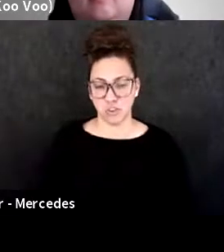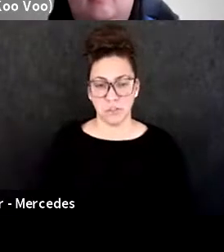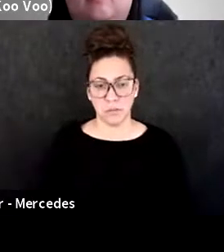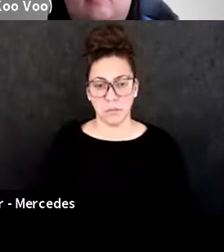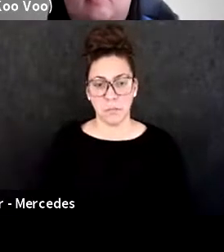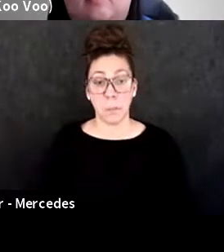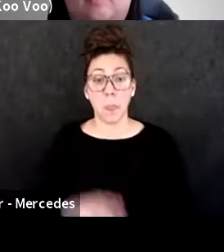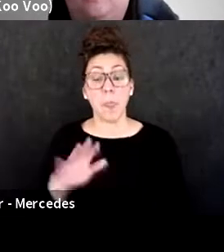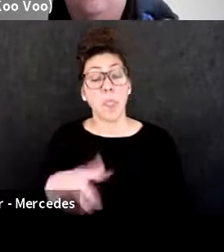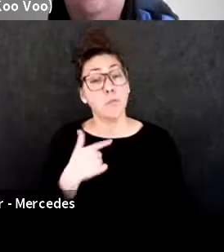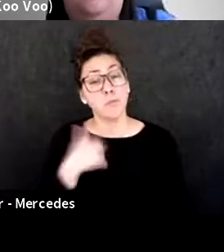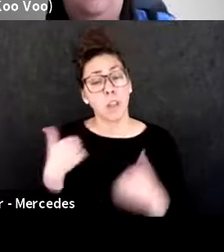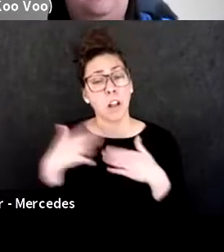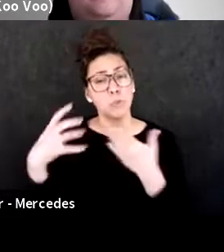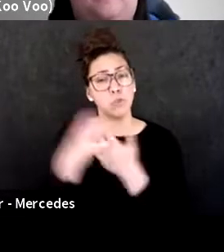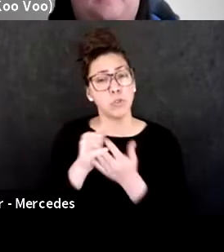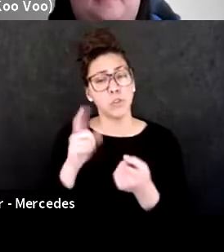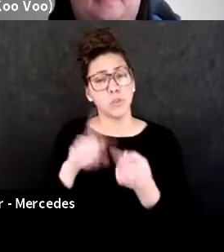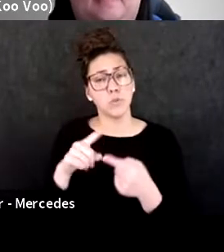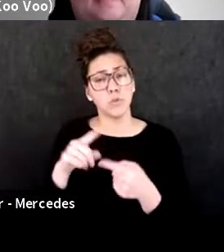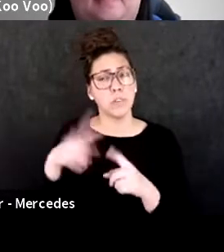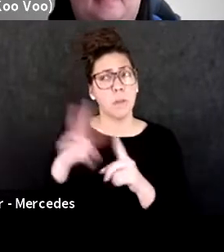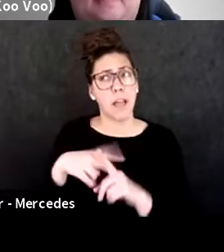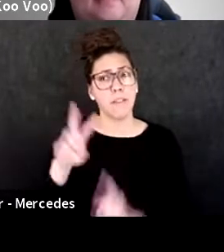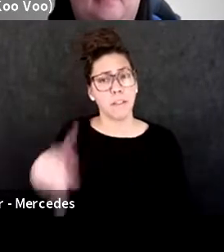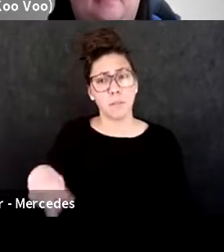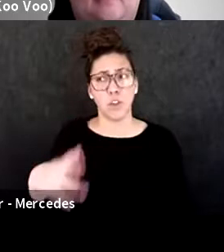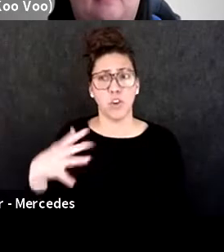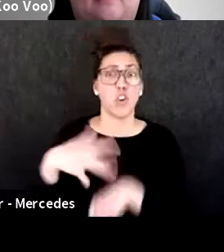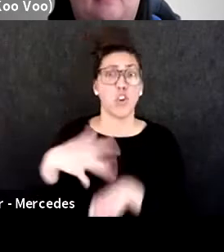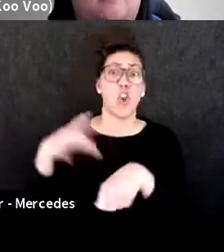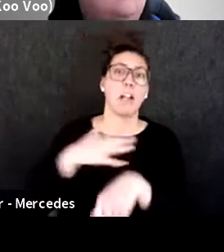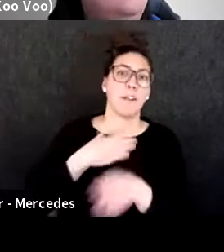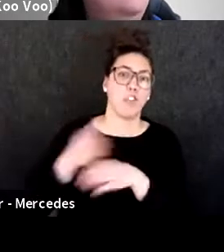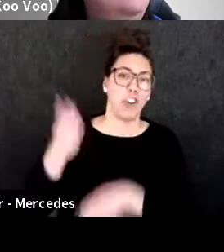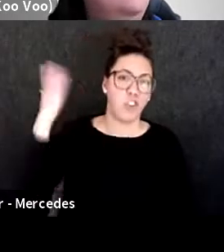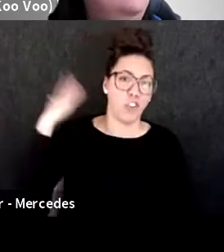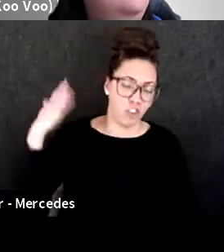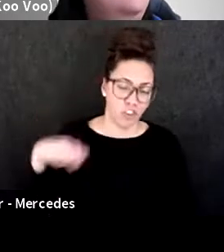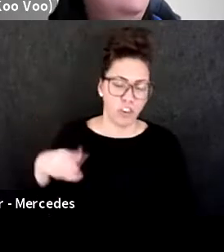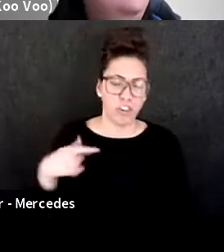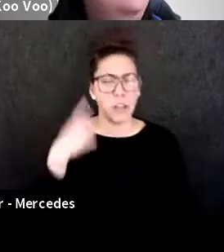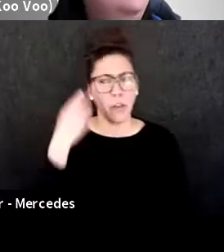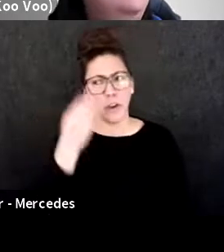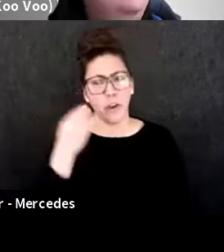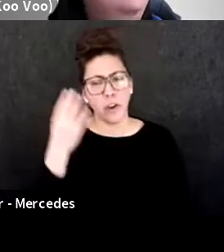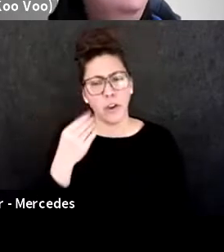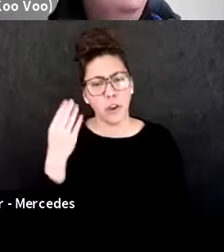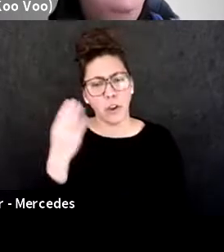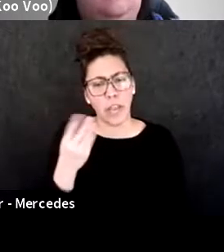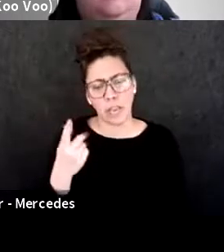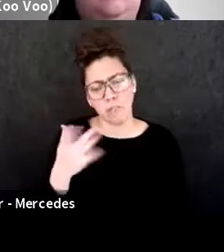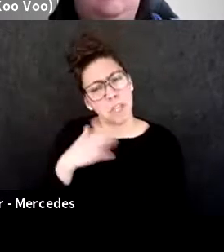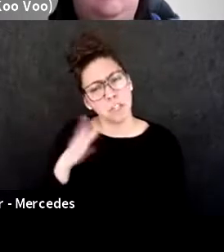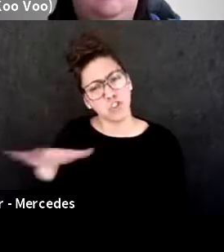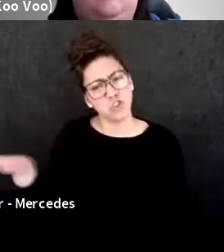opportunity to apply for a vice president's job much earlier in my career, I thought about it, and my children were fairly young at the time